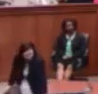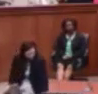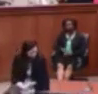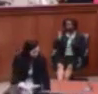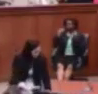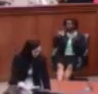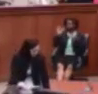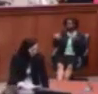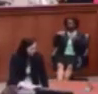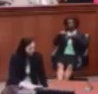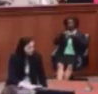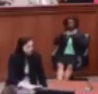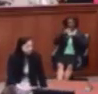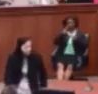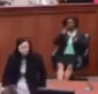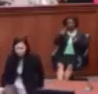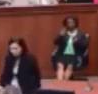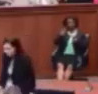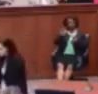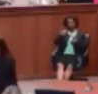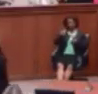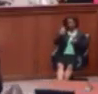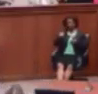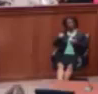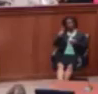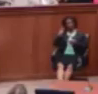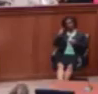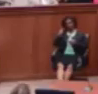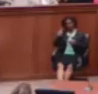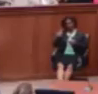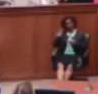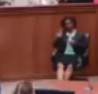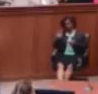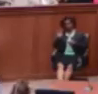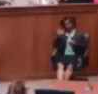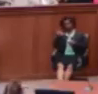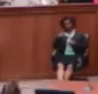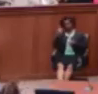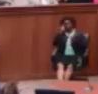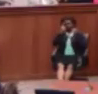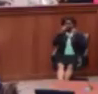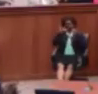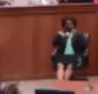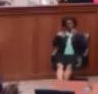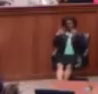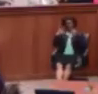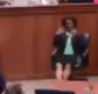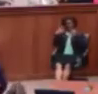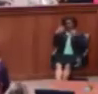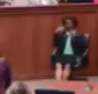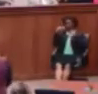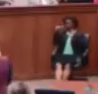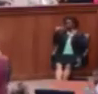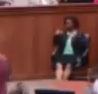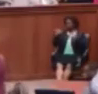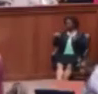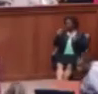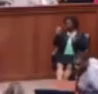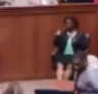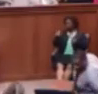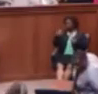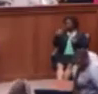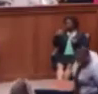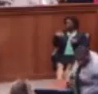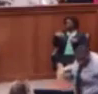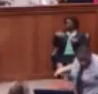Your next item is on page 64, item 6.1, consideration of revisions to Bulletin 741 non-public, Louisiana